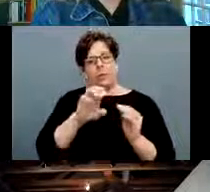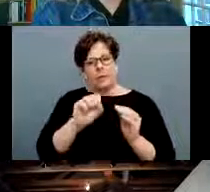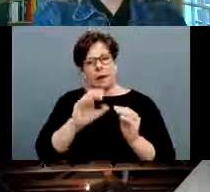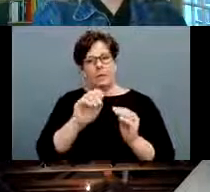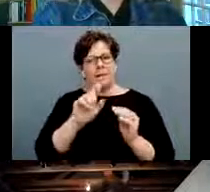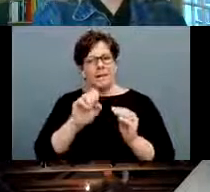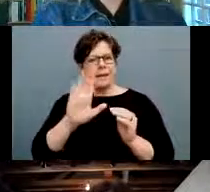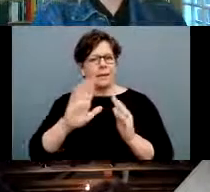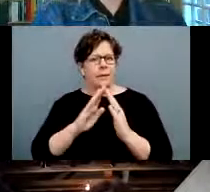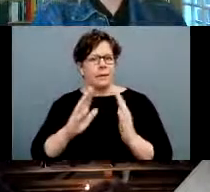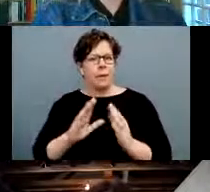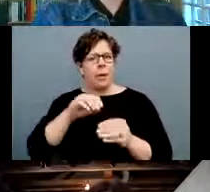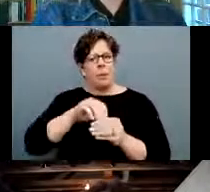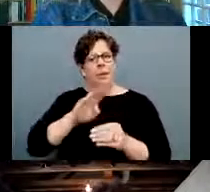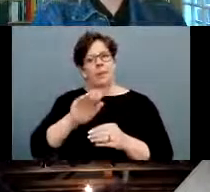Idaho.